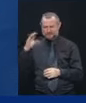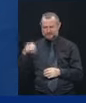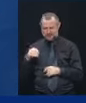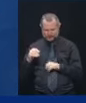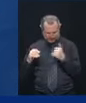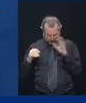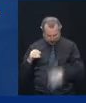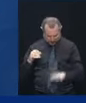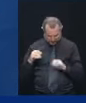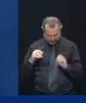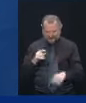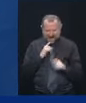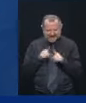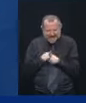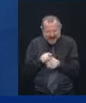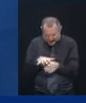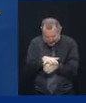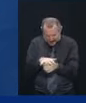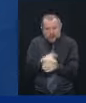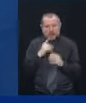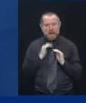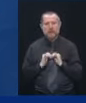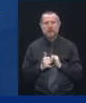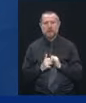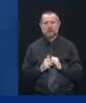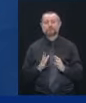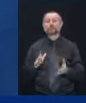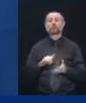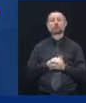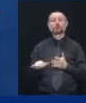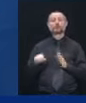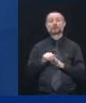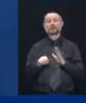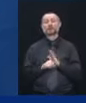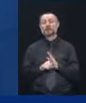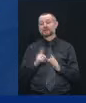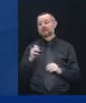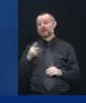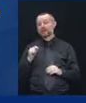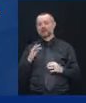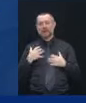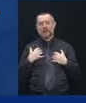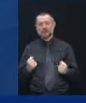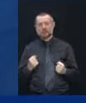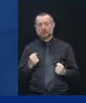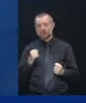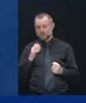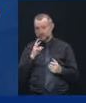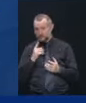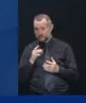is going to review those slow vaccinating hospitals. We